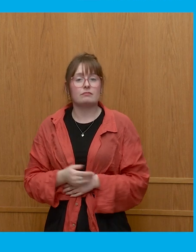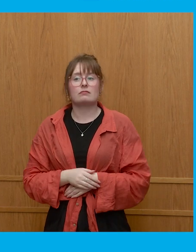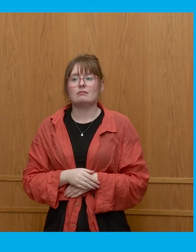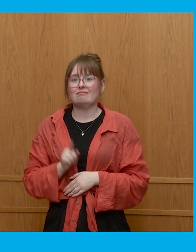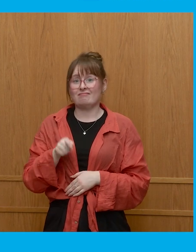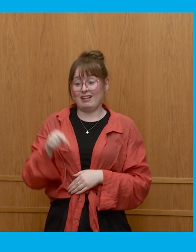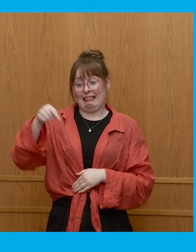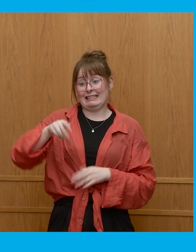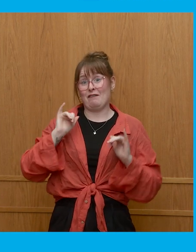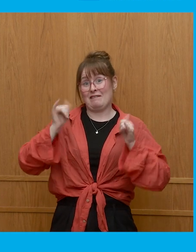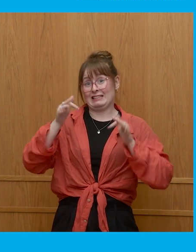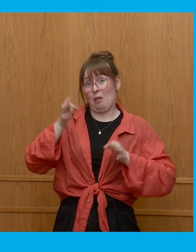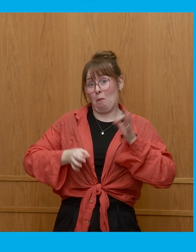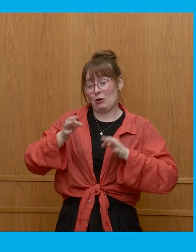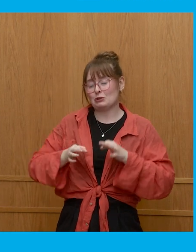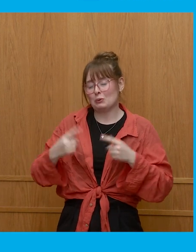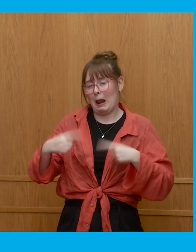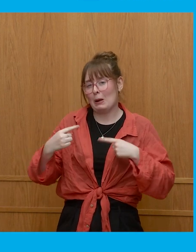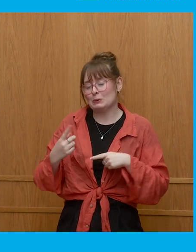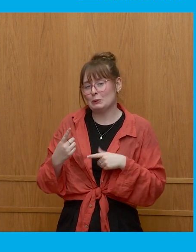Festival of politics. We're allowed to make these